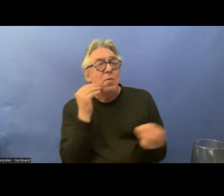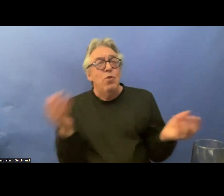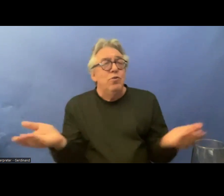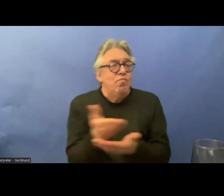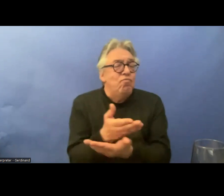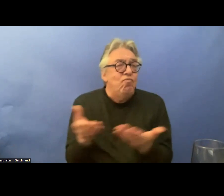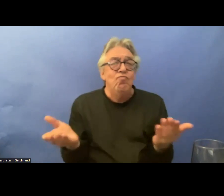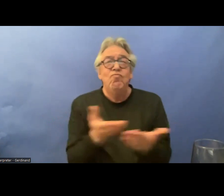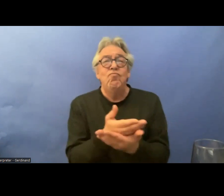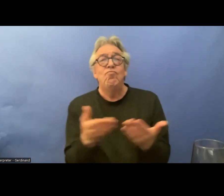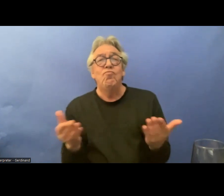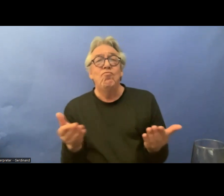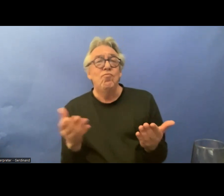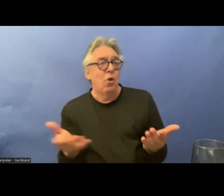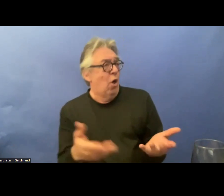are